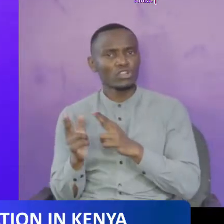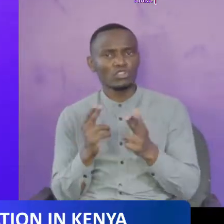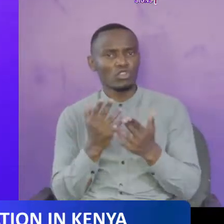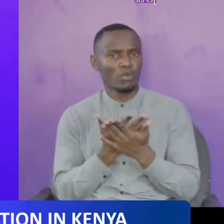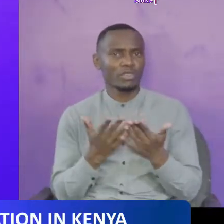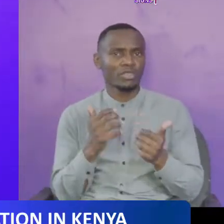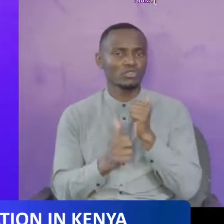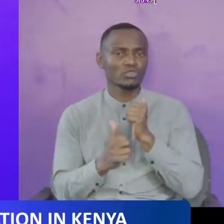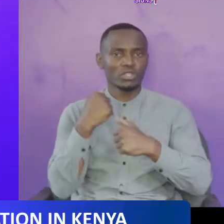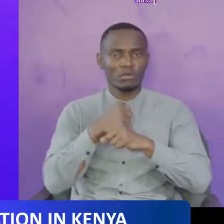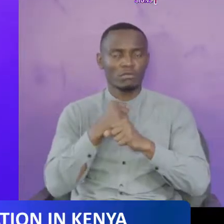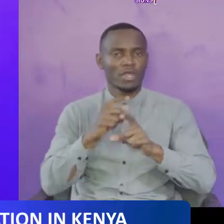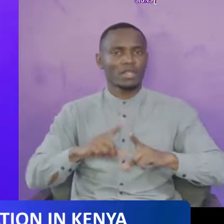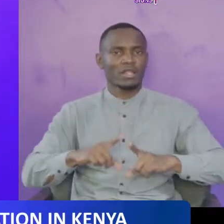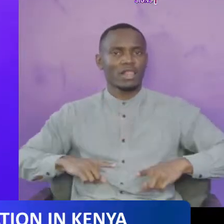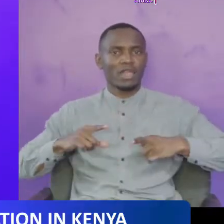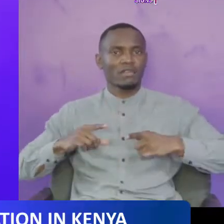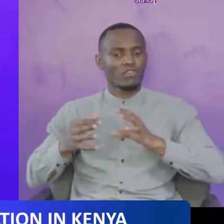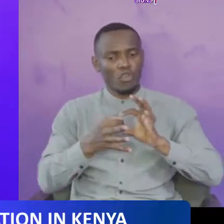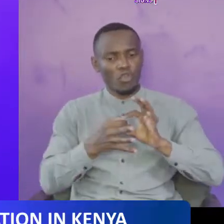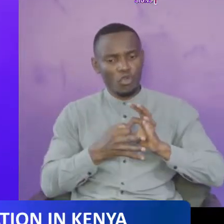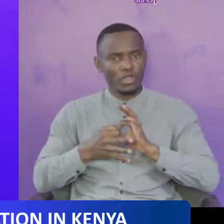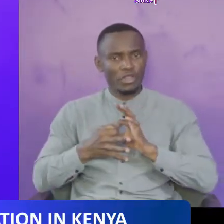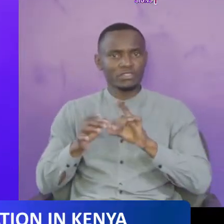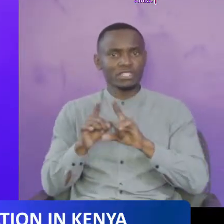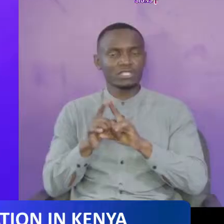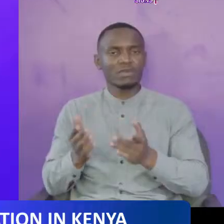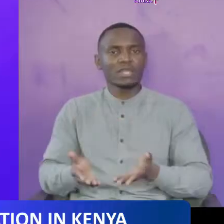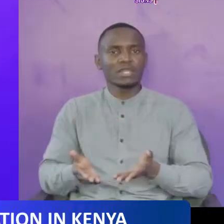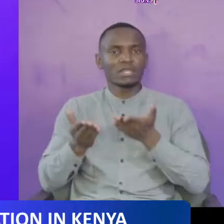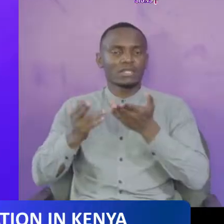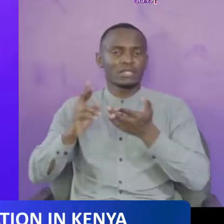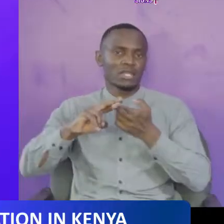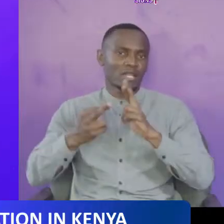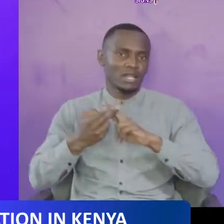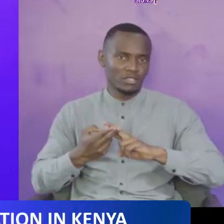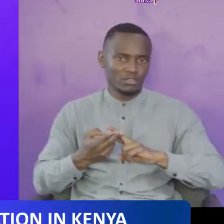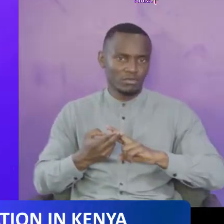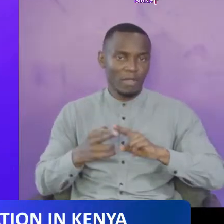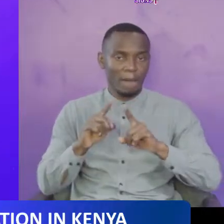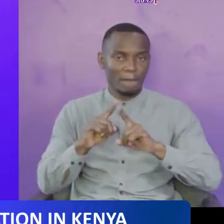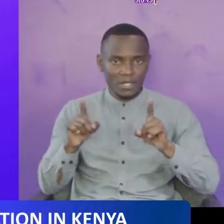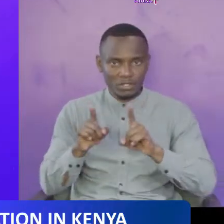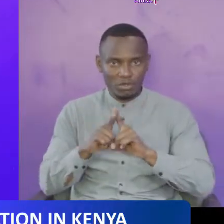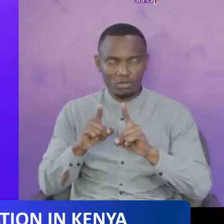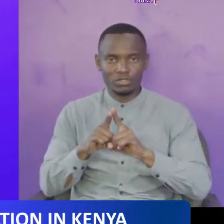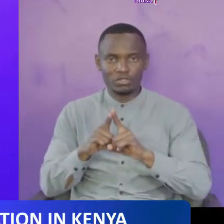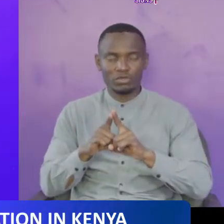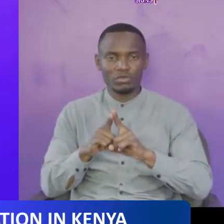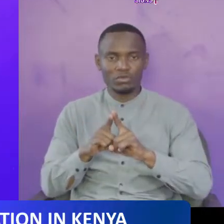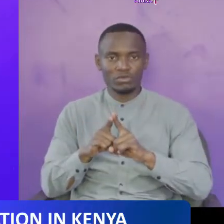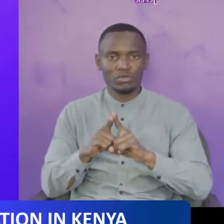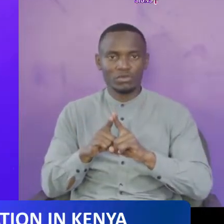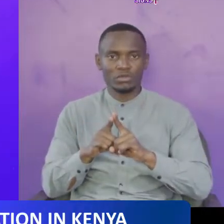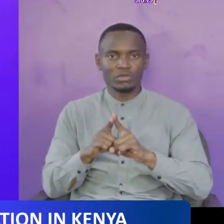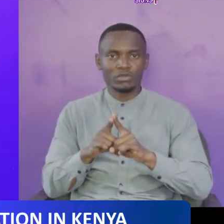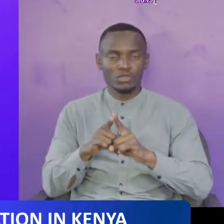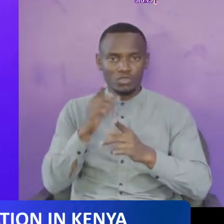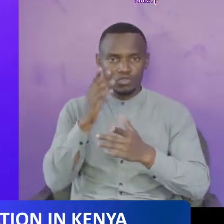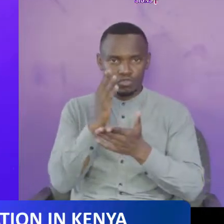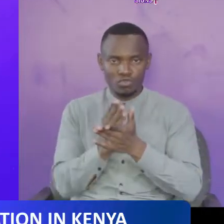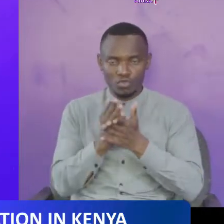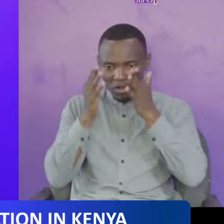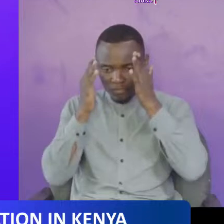increase relationships, but also being very intentional about how we are appearing in